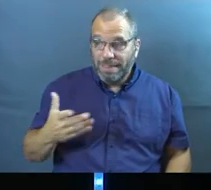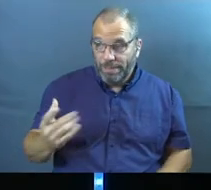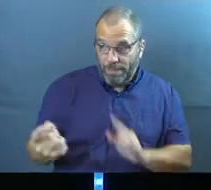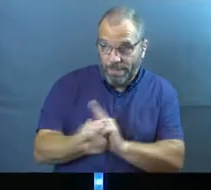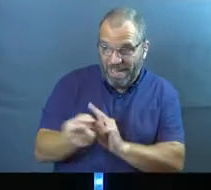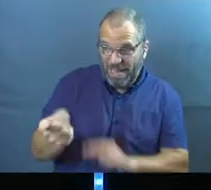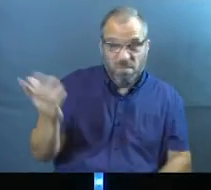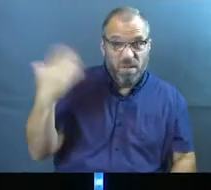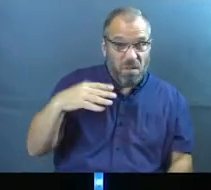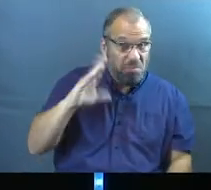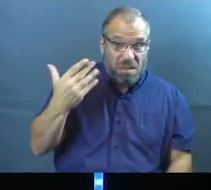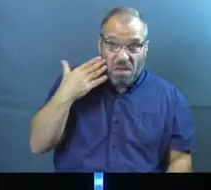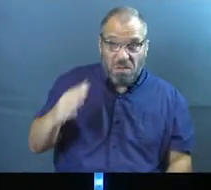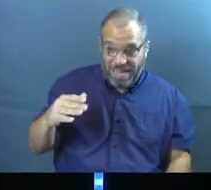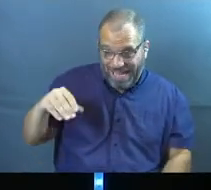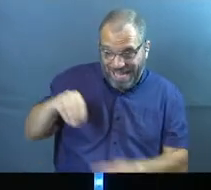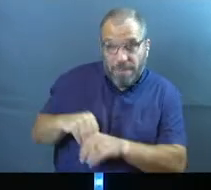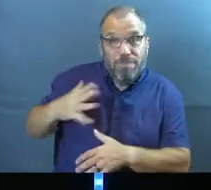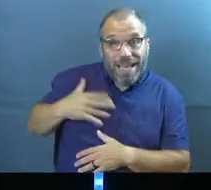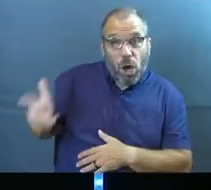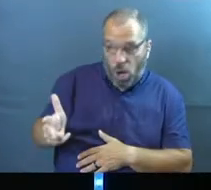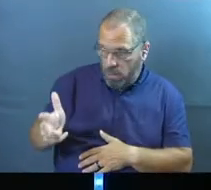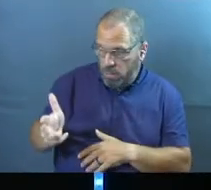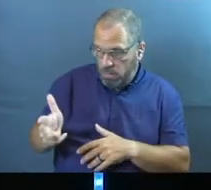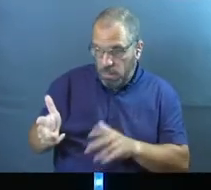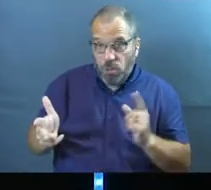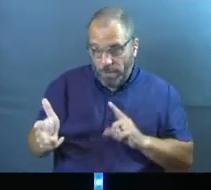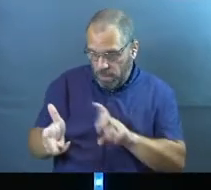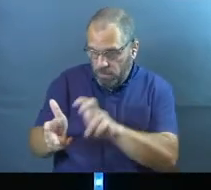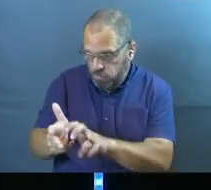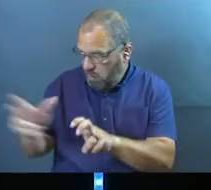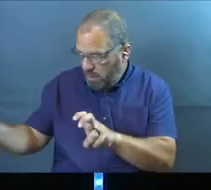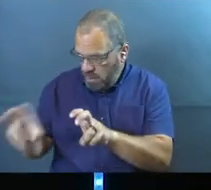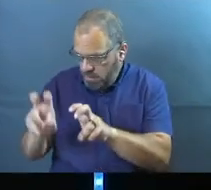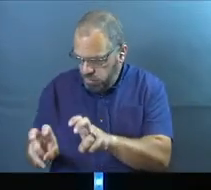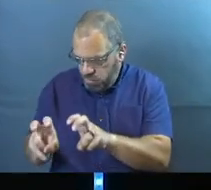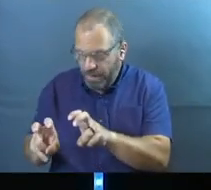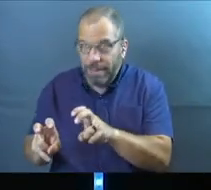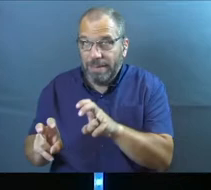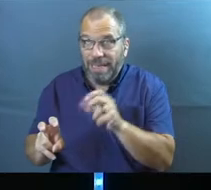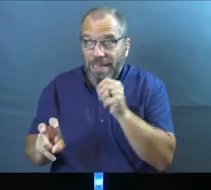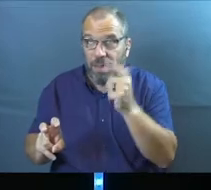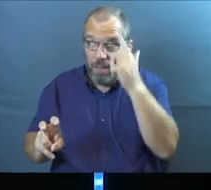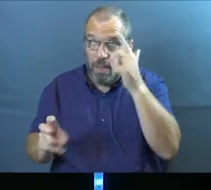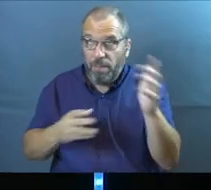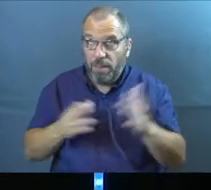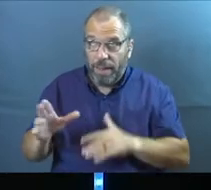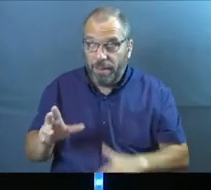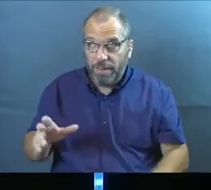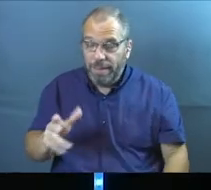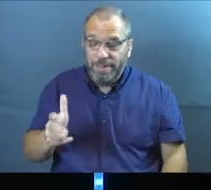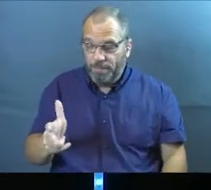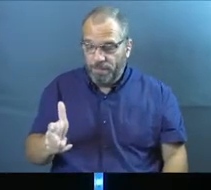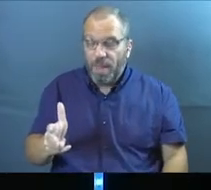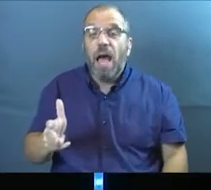never met before in my car, because I hadn't thought that through, and I drove him to a